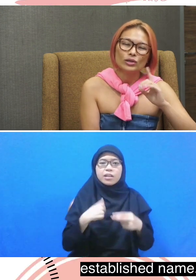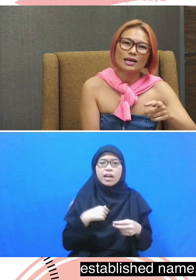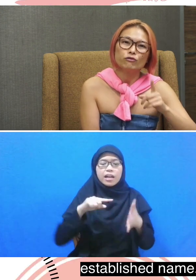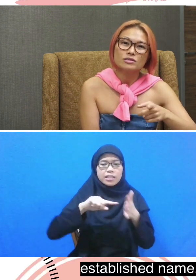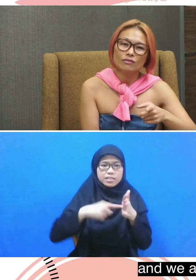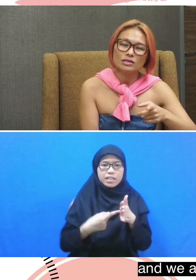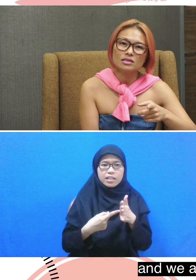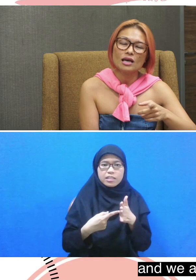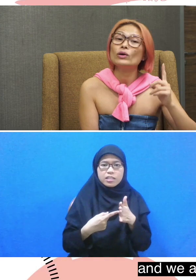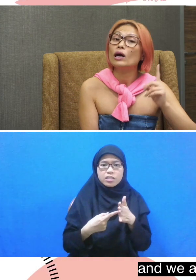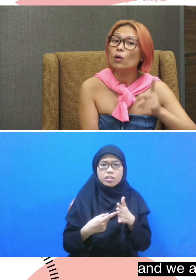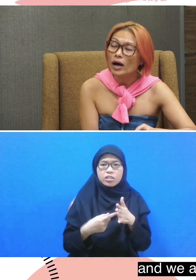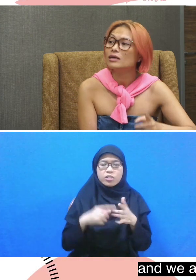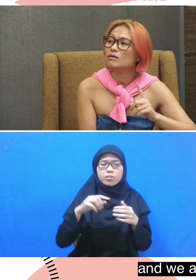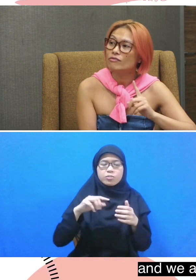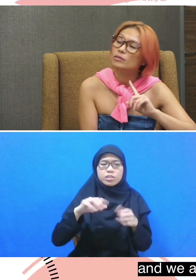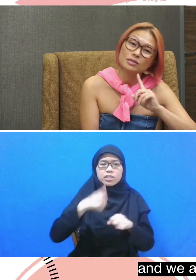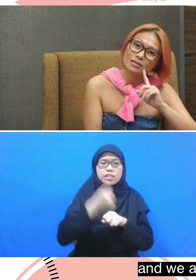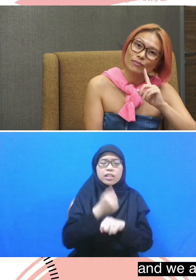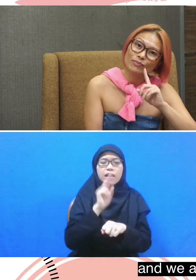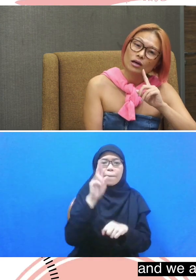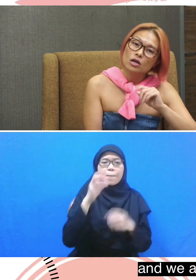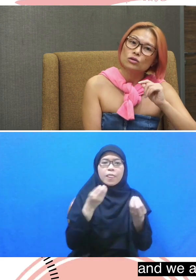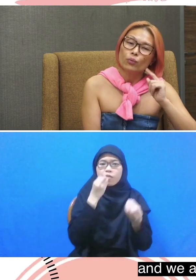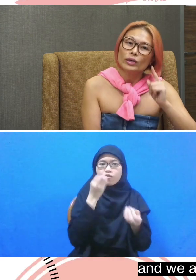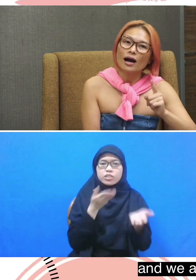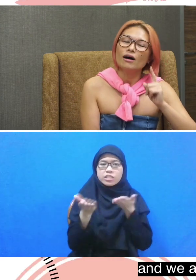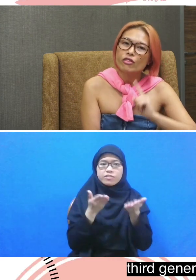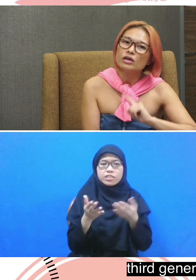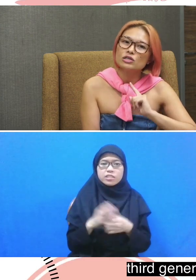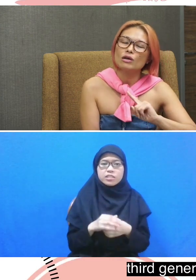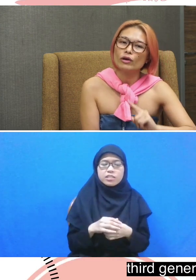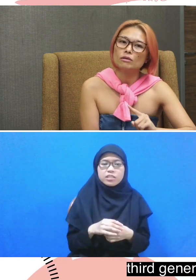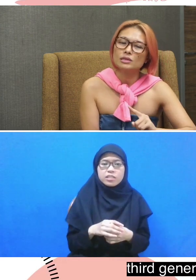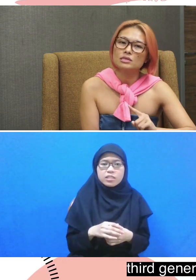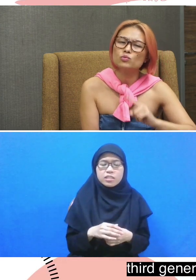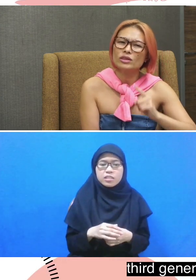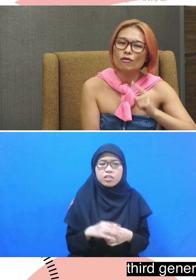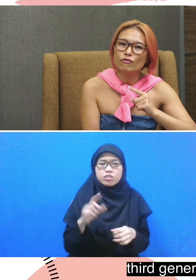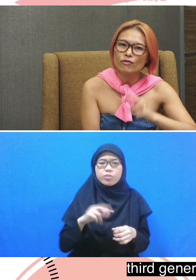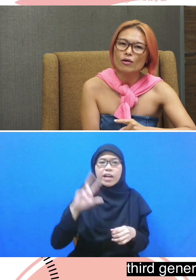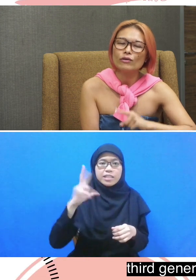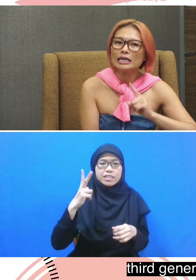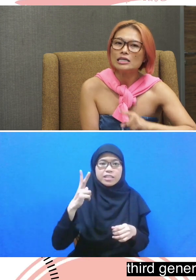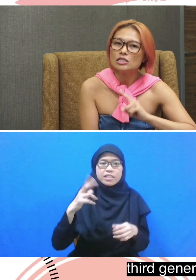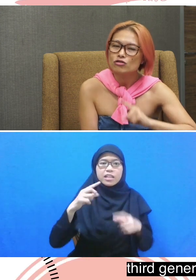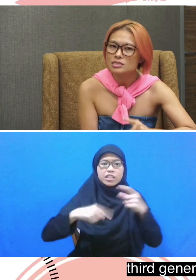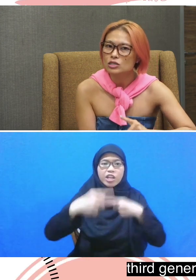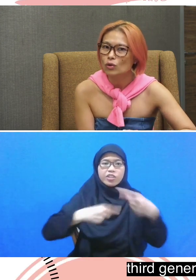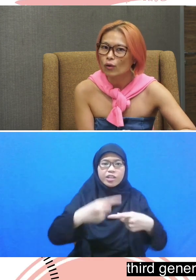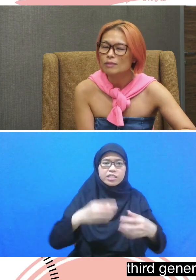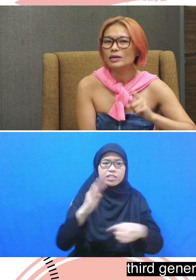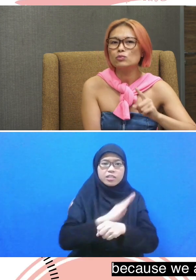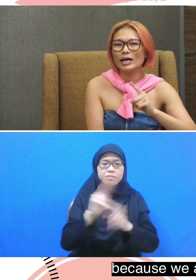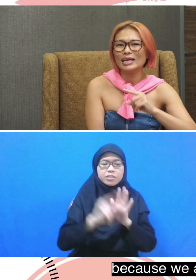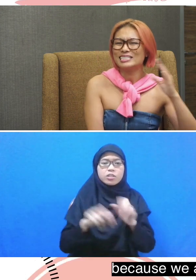We set up food services and we acquired the family business. So we are a third generation business with a very interesting